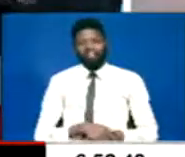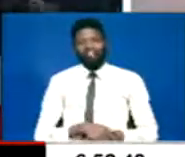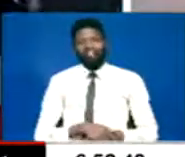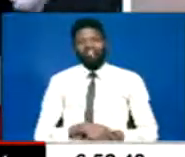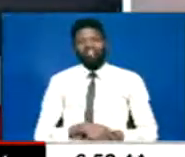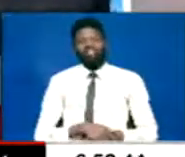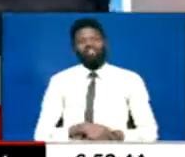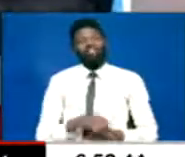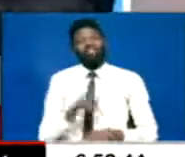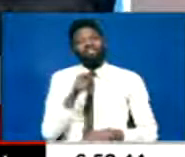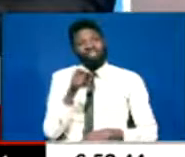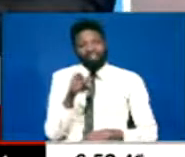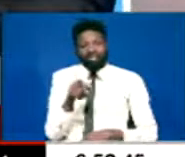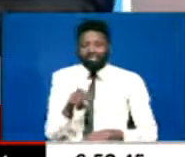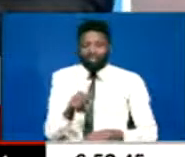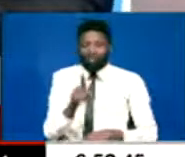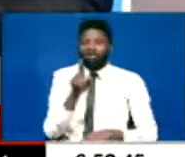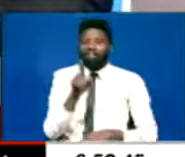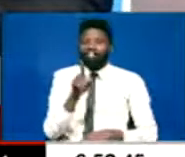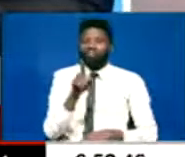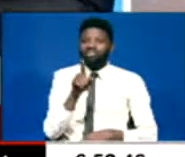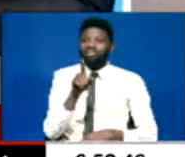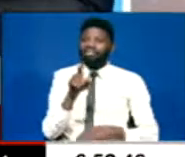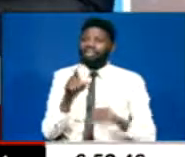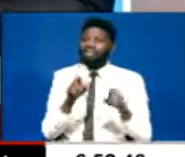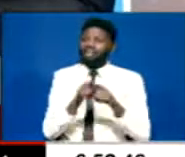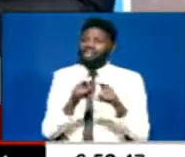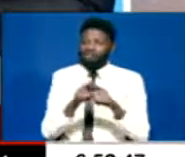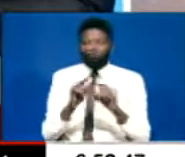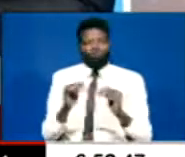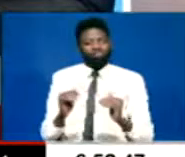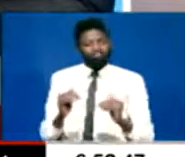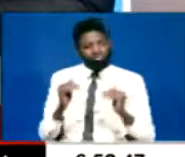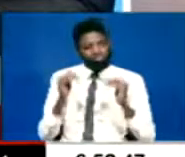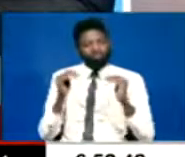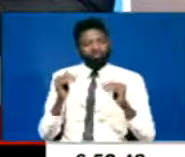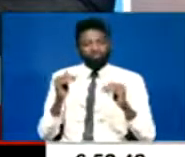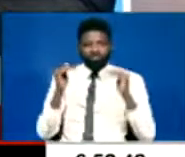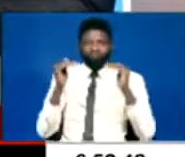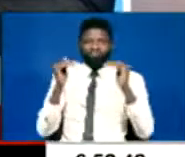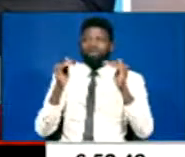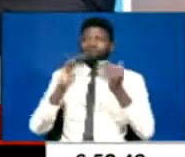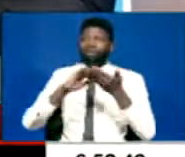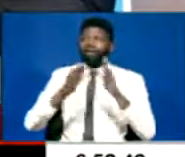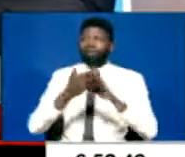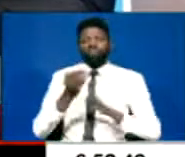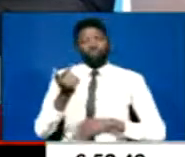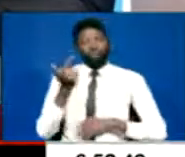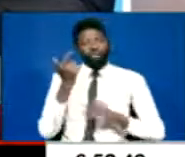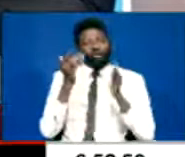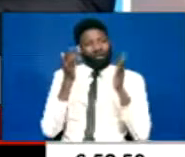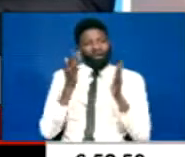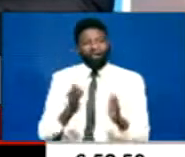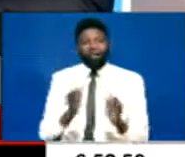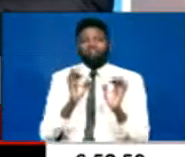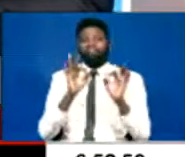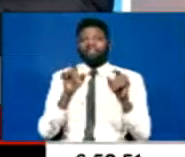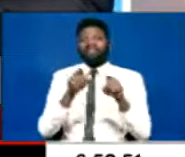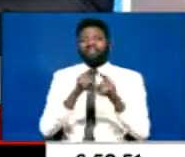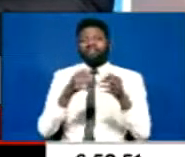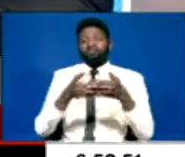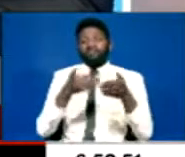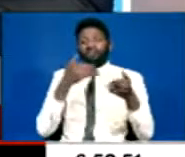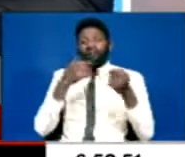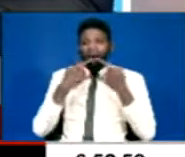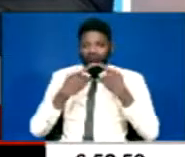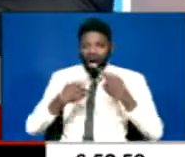where he's risen through the ranks to become, you know, an admirable lawyer. And probably even before he announced his bid to vie